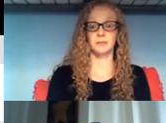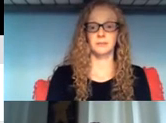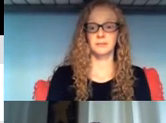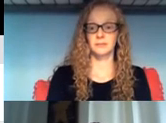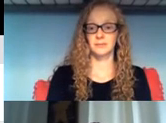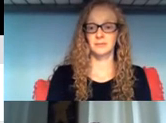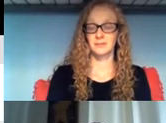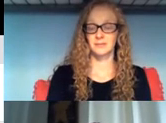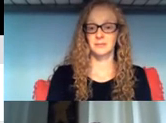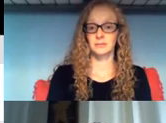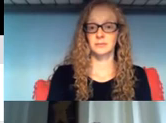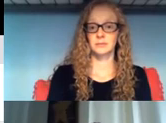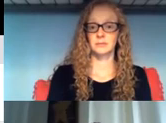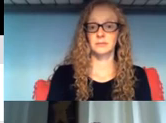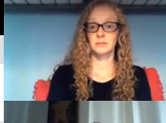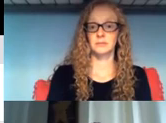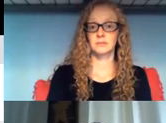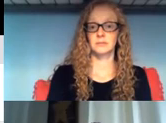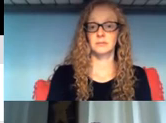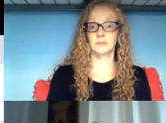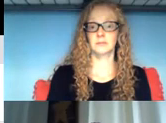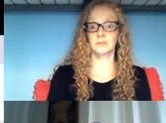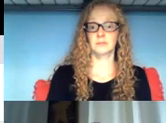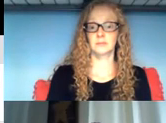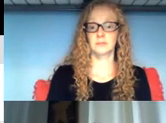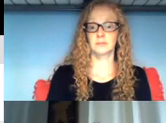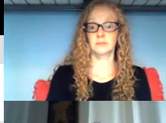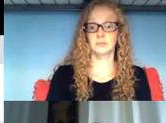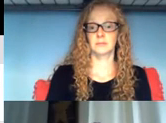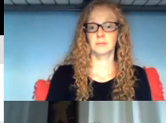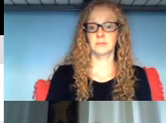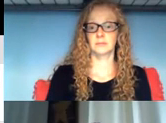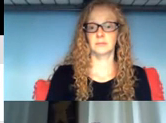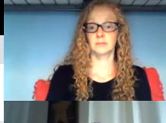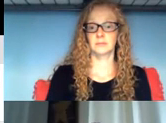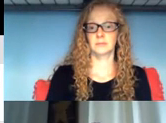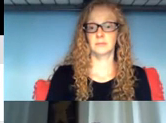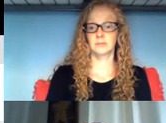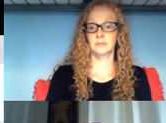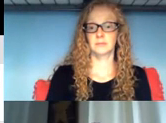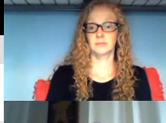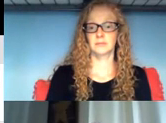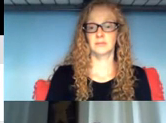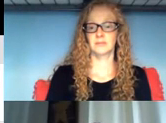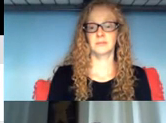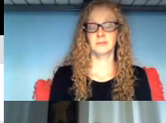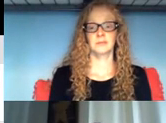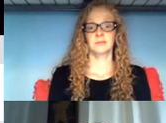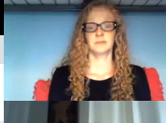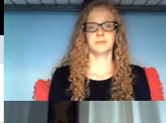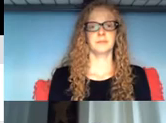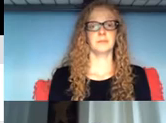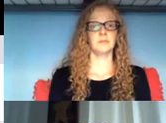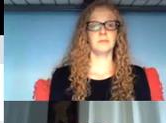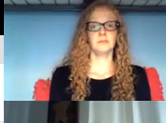work to have to do, and I think that these are great examples to be able to hear what some of